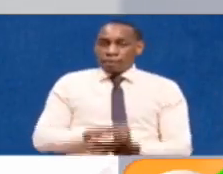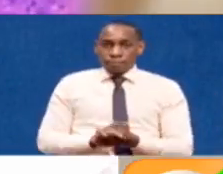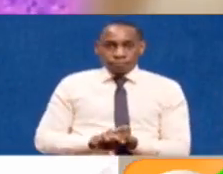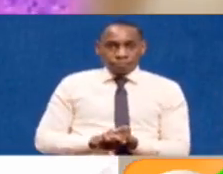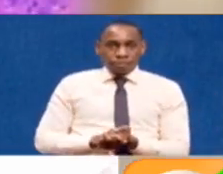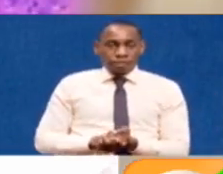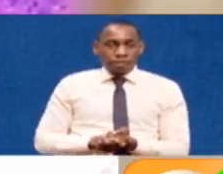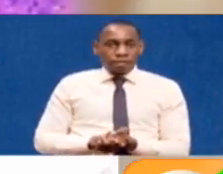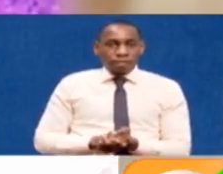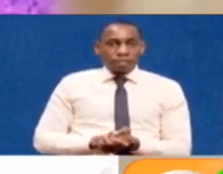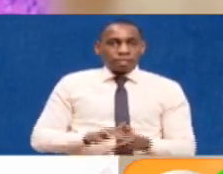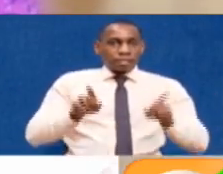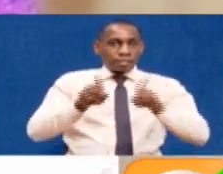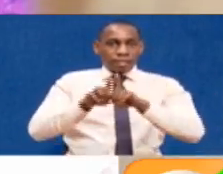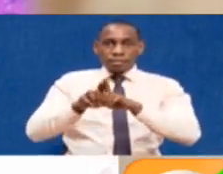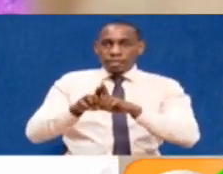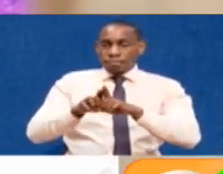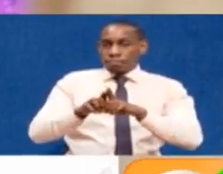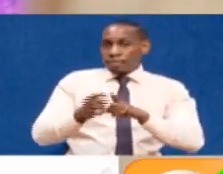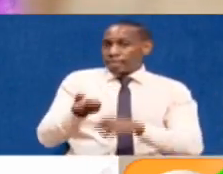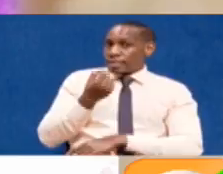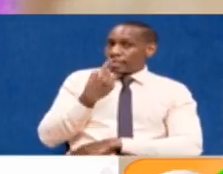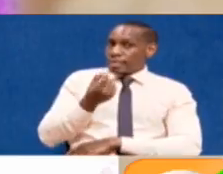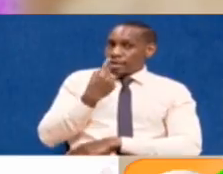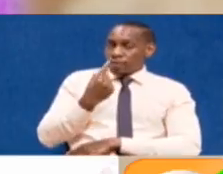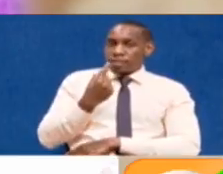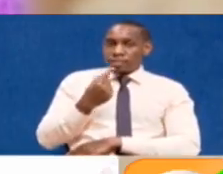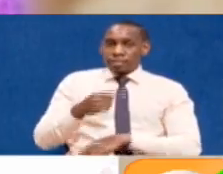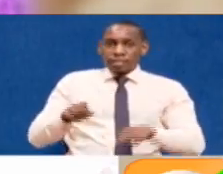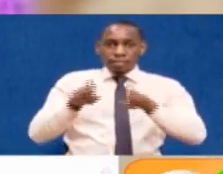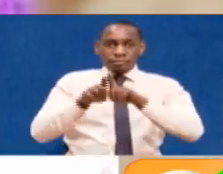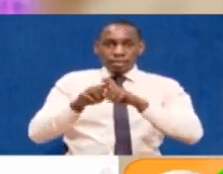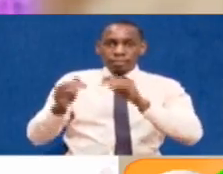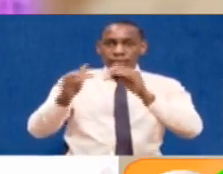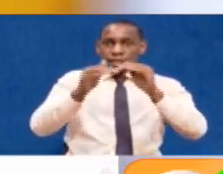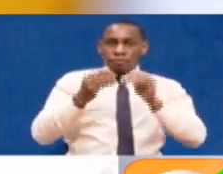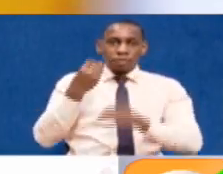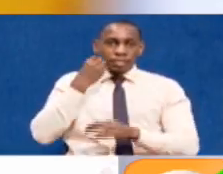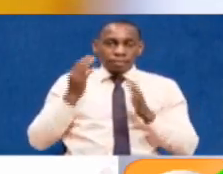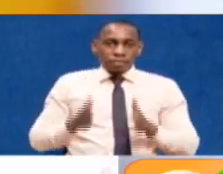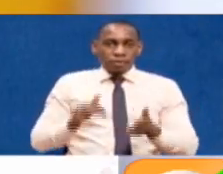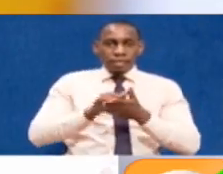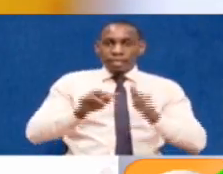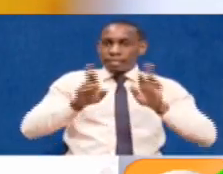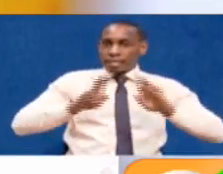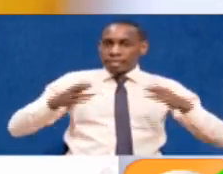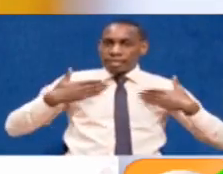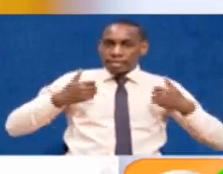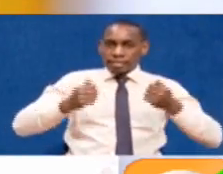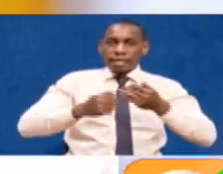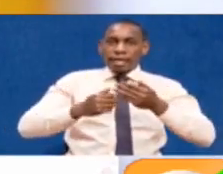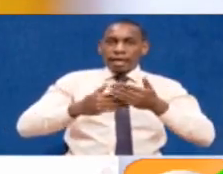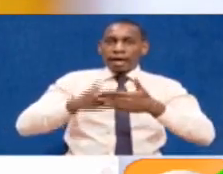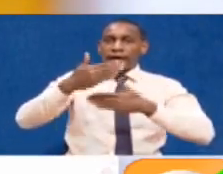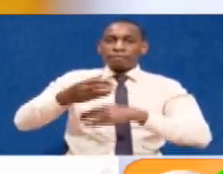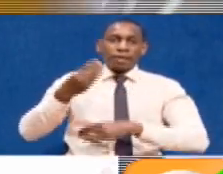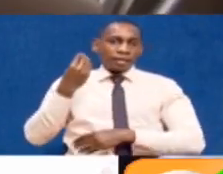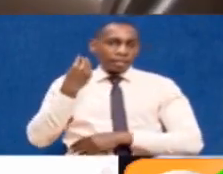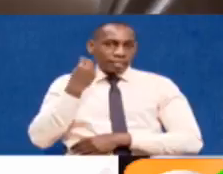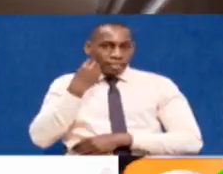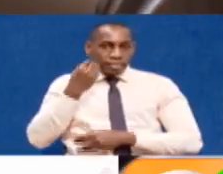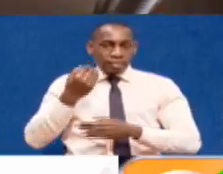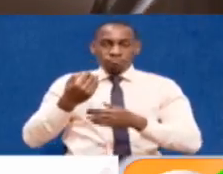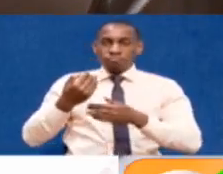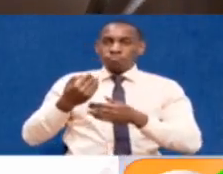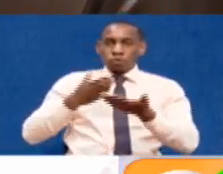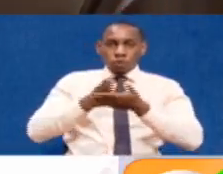the levels of those so-called neutralizing antibodies match the levels found in patients who had already recovered after contracting the virus in